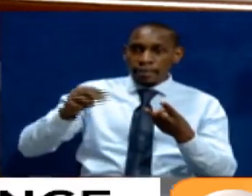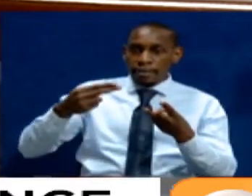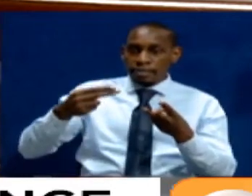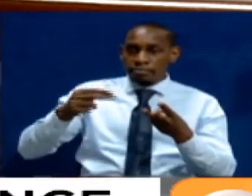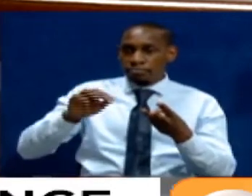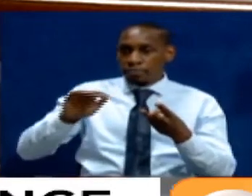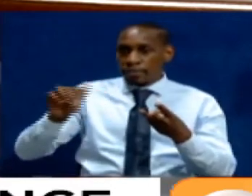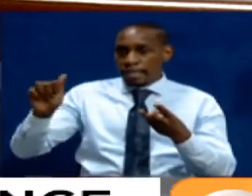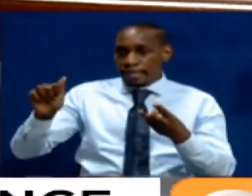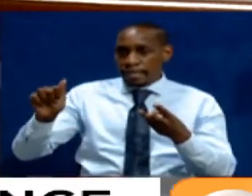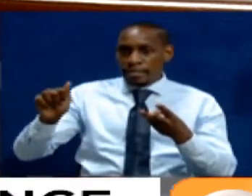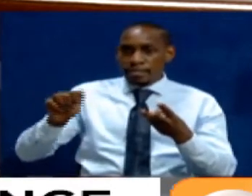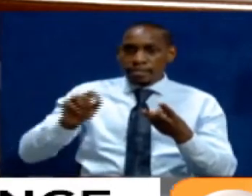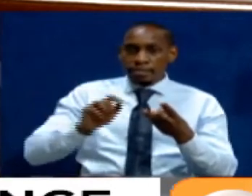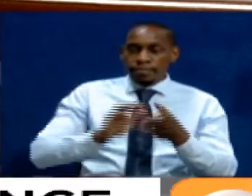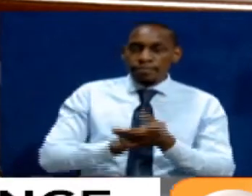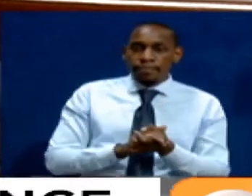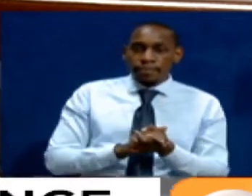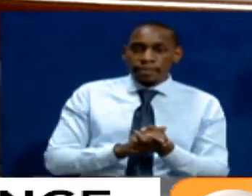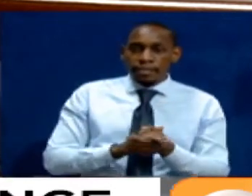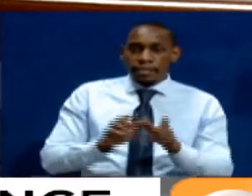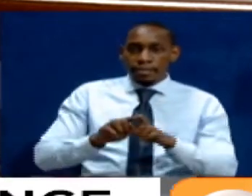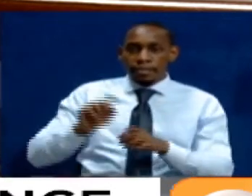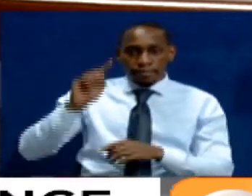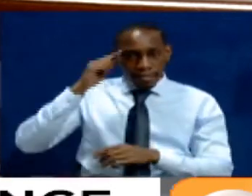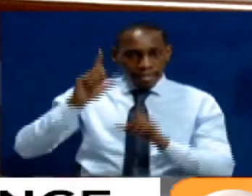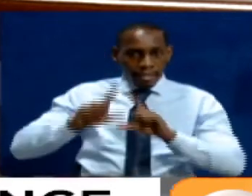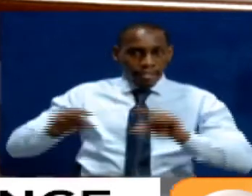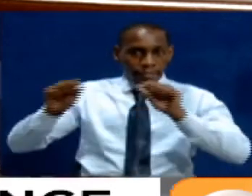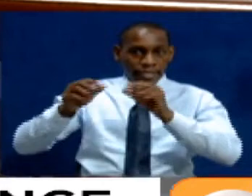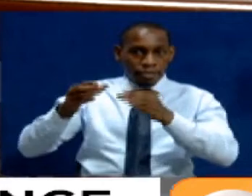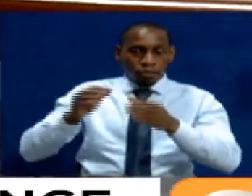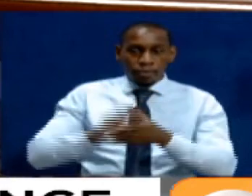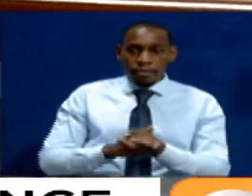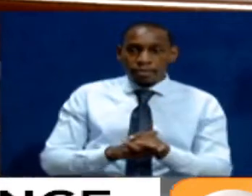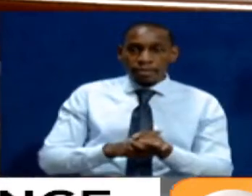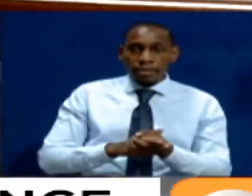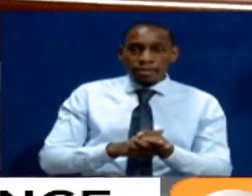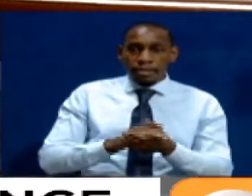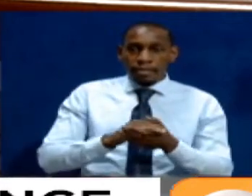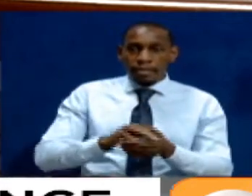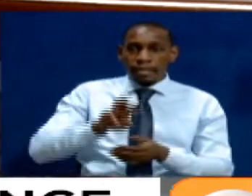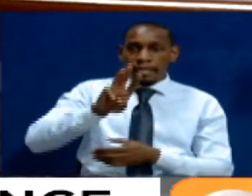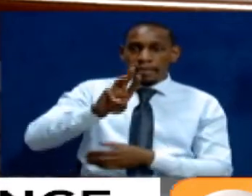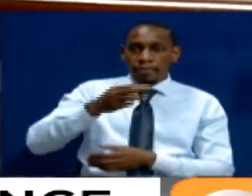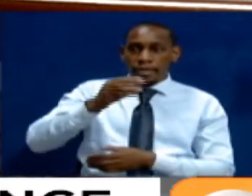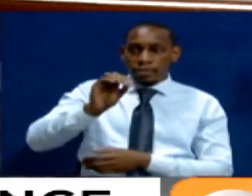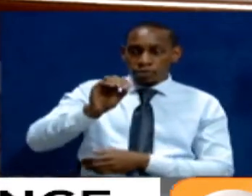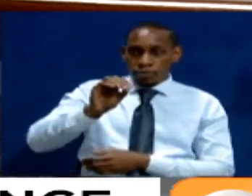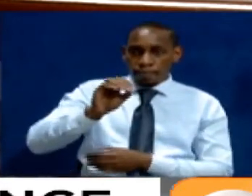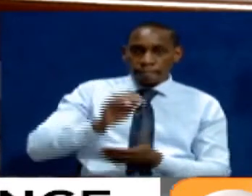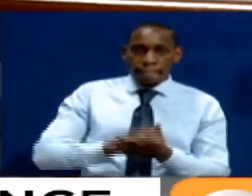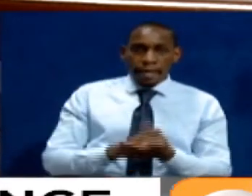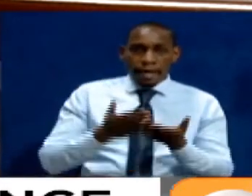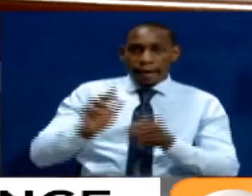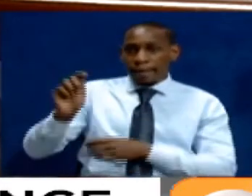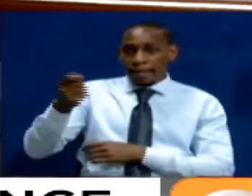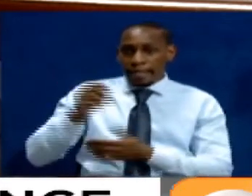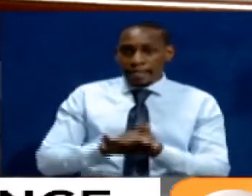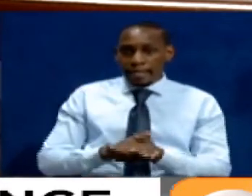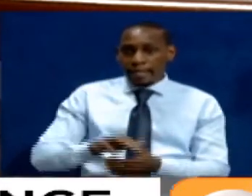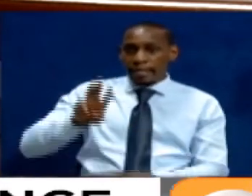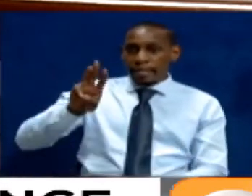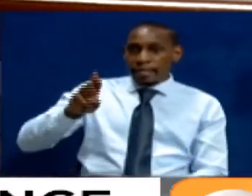something A. It is the Swissmedic, and I think the Japanese one. Those are, and WHO. So for Kenya,